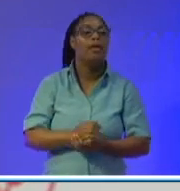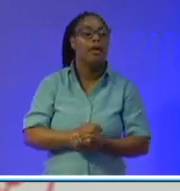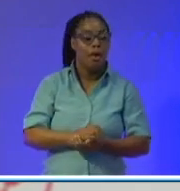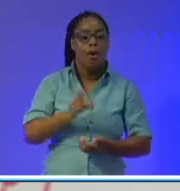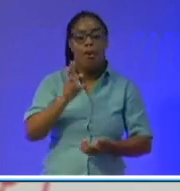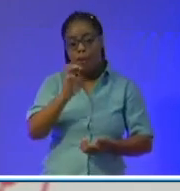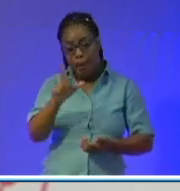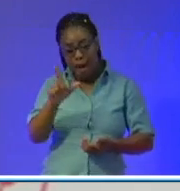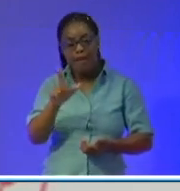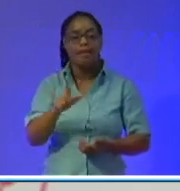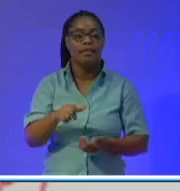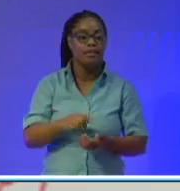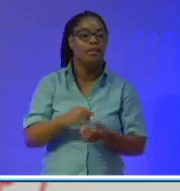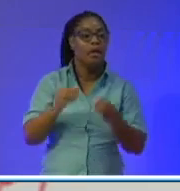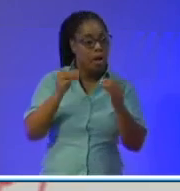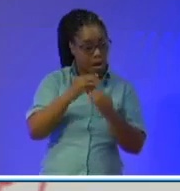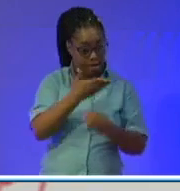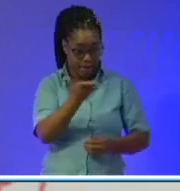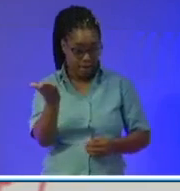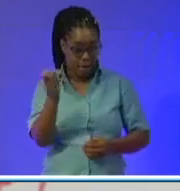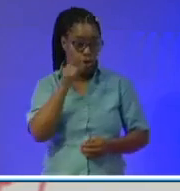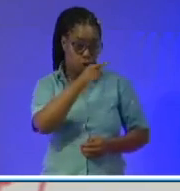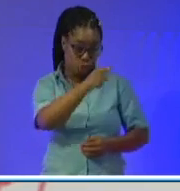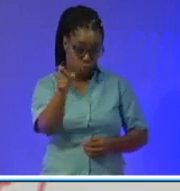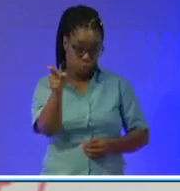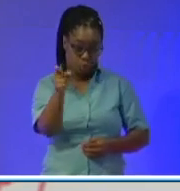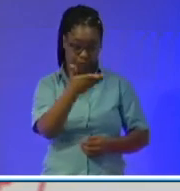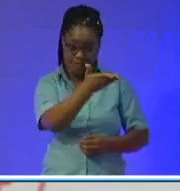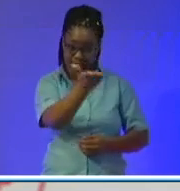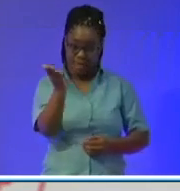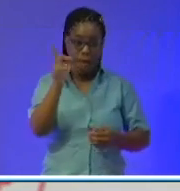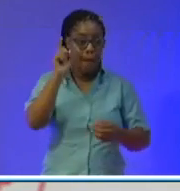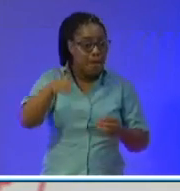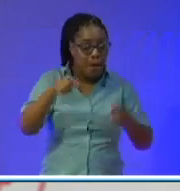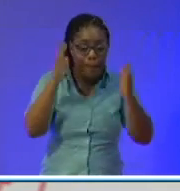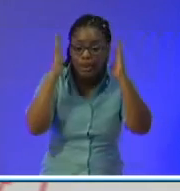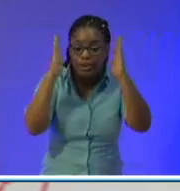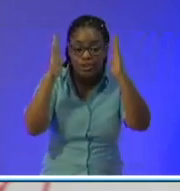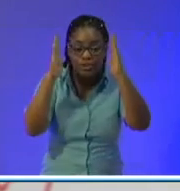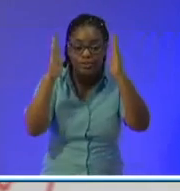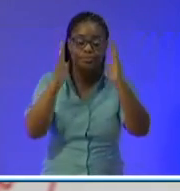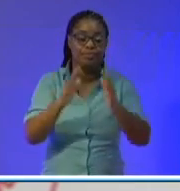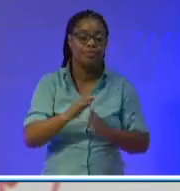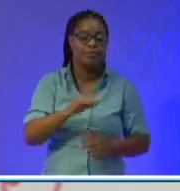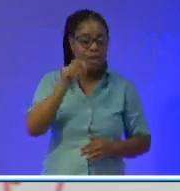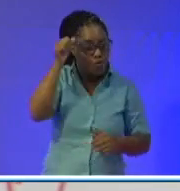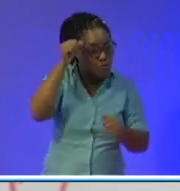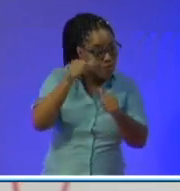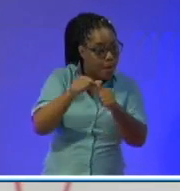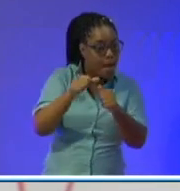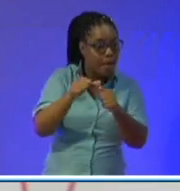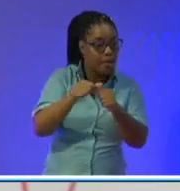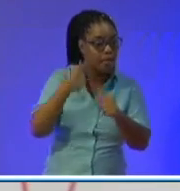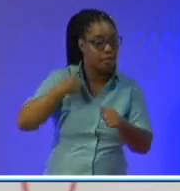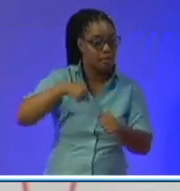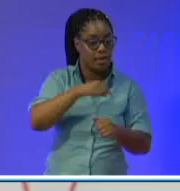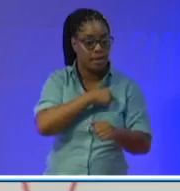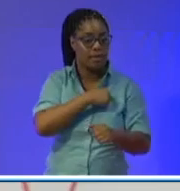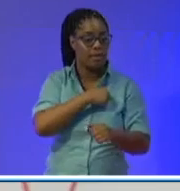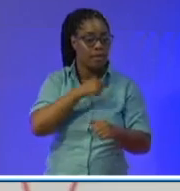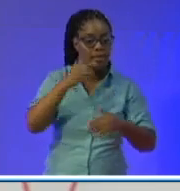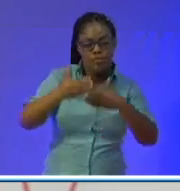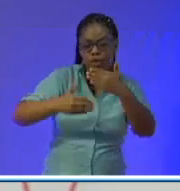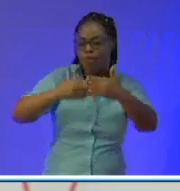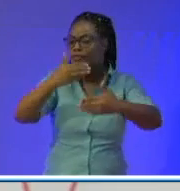of, conscious of, as we move from one stage to the next in the pandemic. This new variant, the Omicron